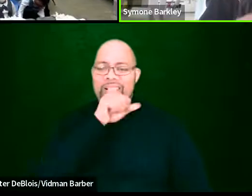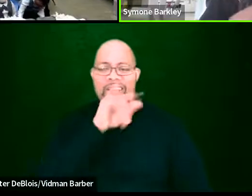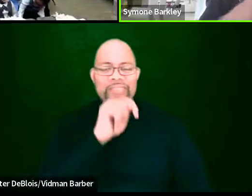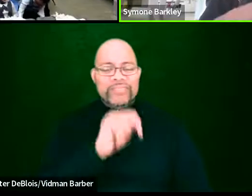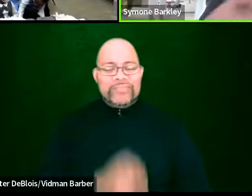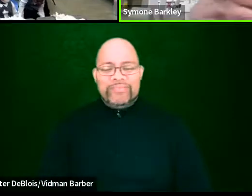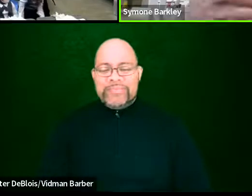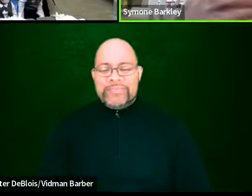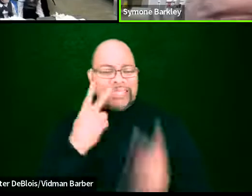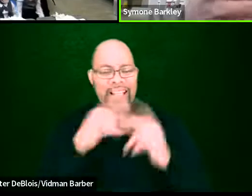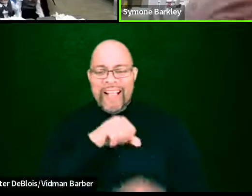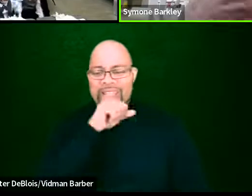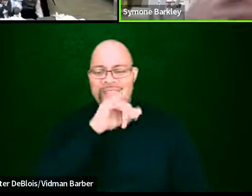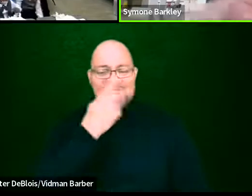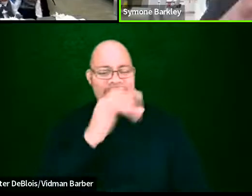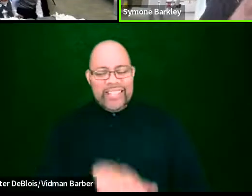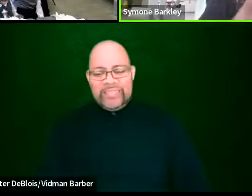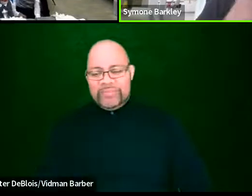Love to see it.